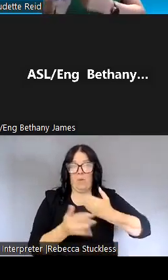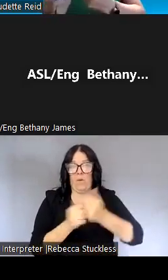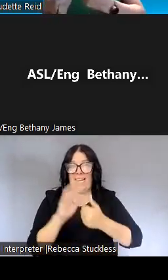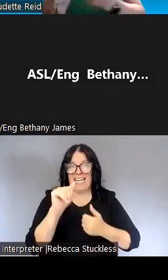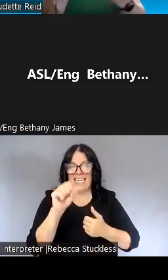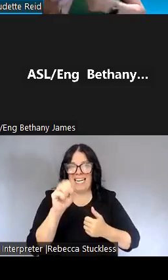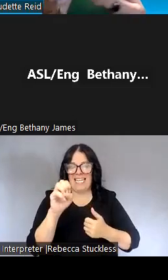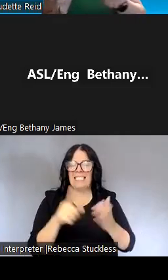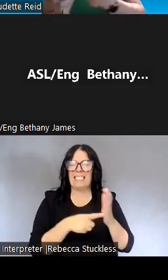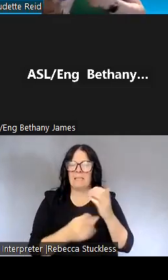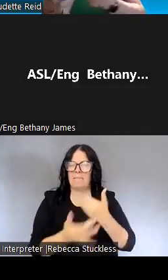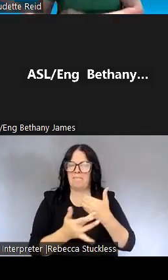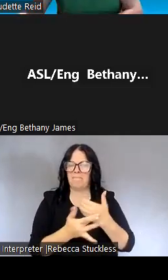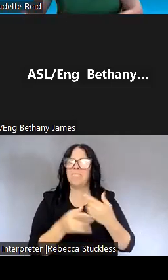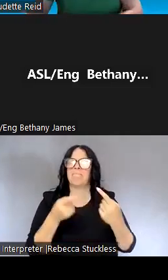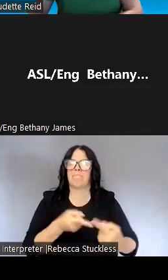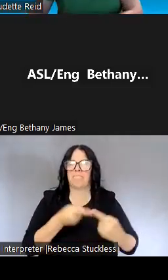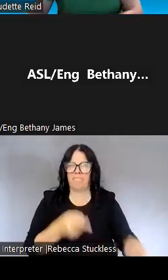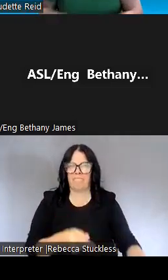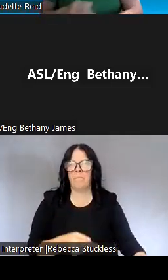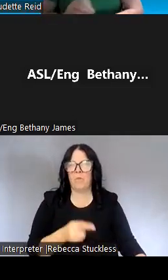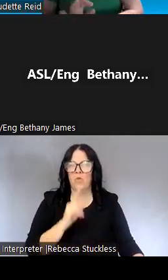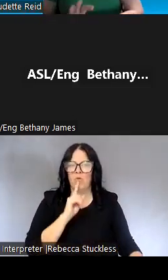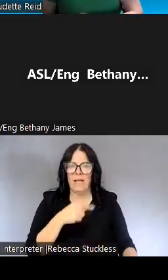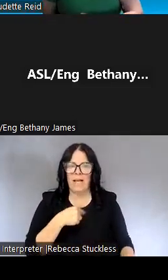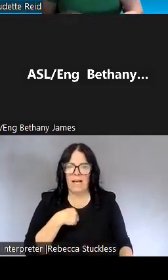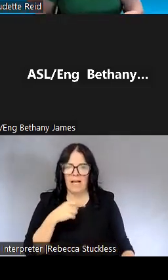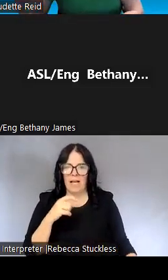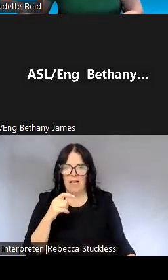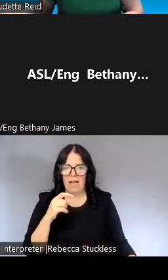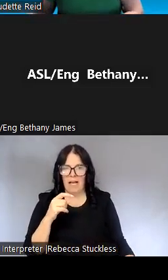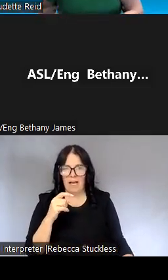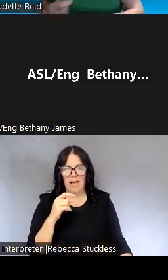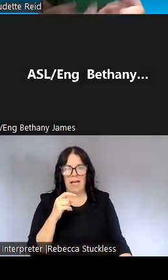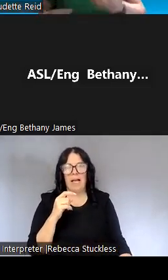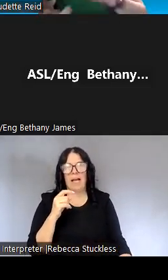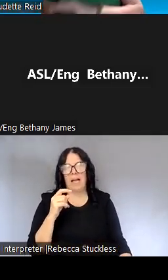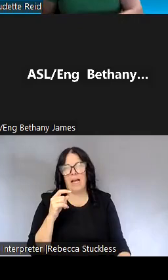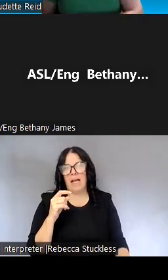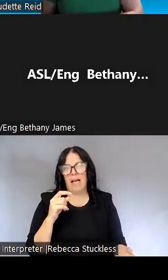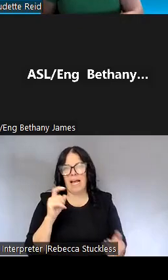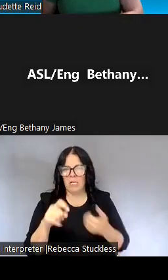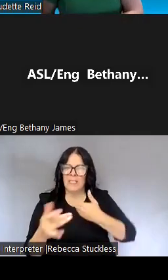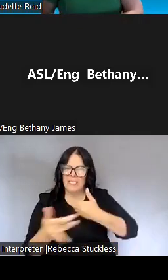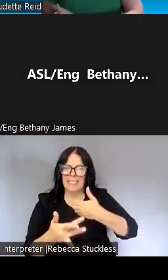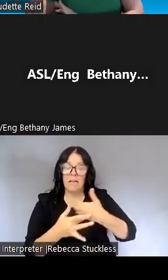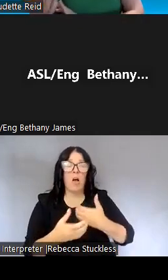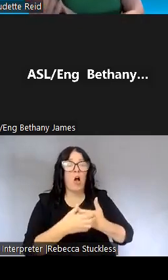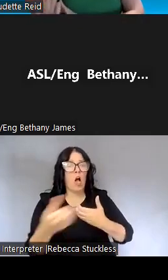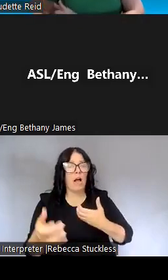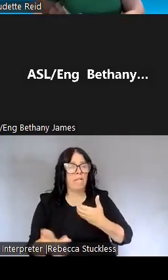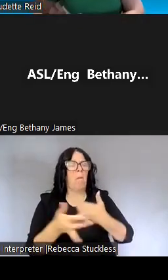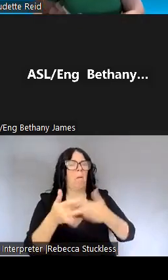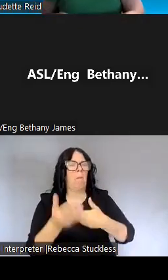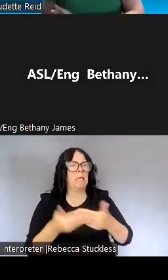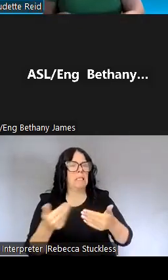here. Really had to hit it pretty hard. When I took the case off and tried it, it was much easier, much